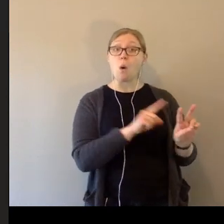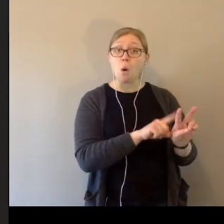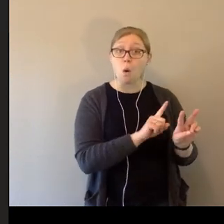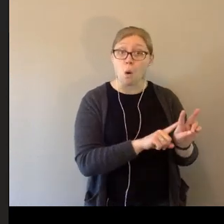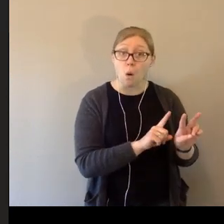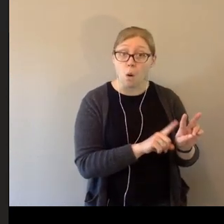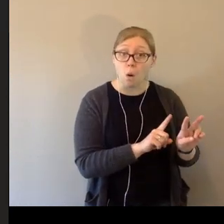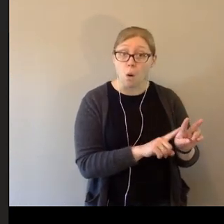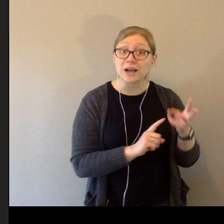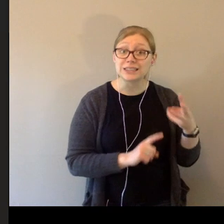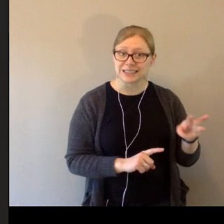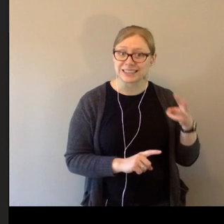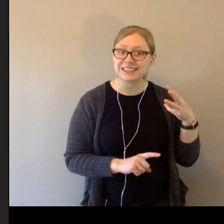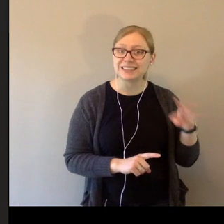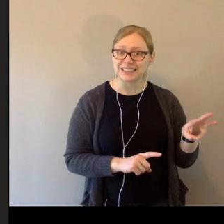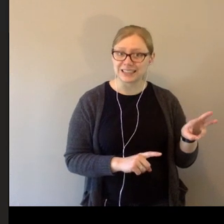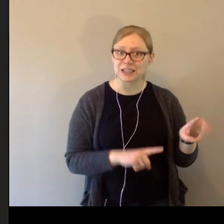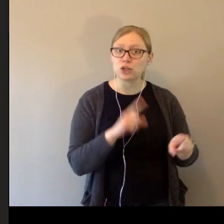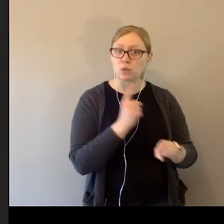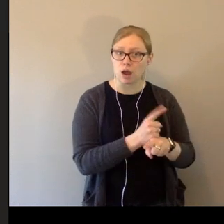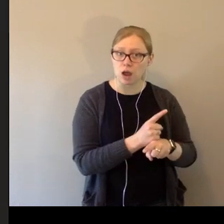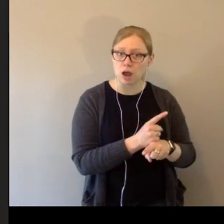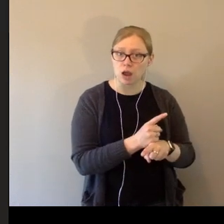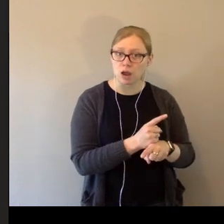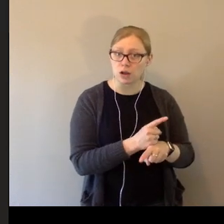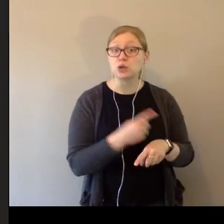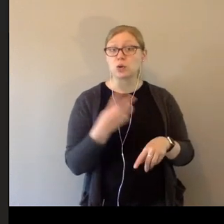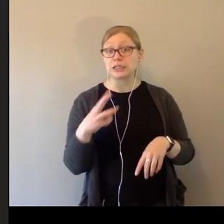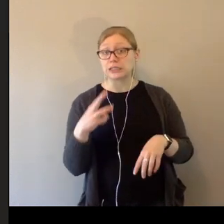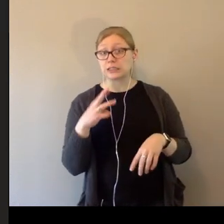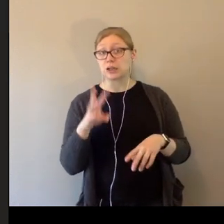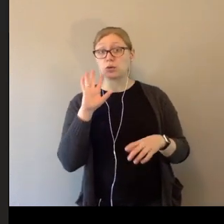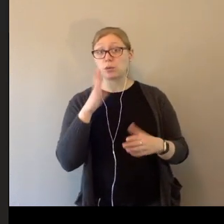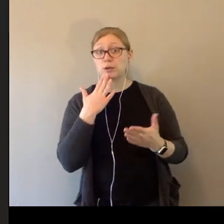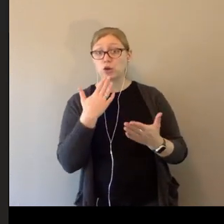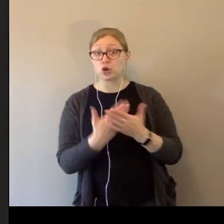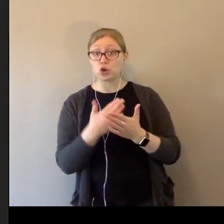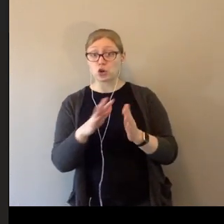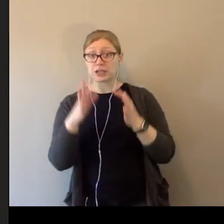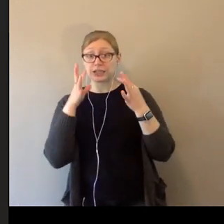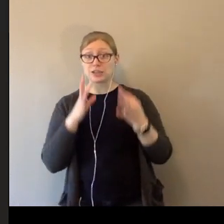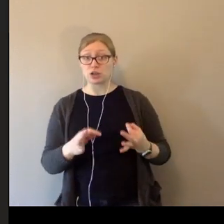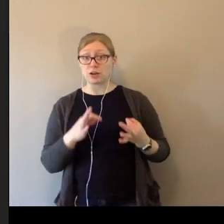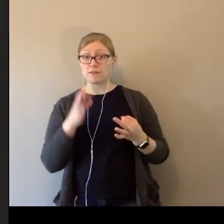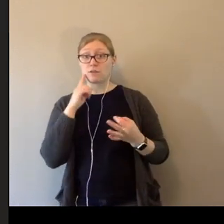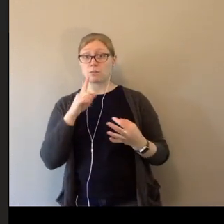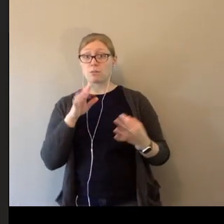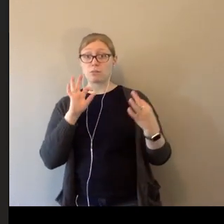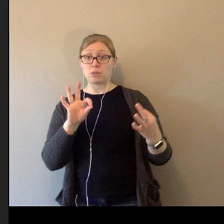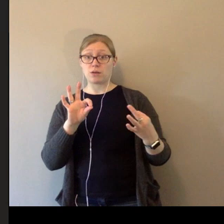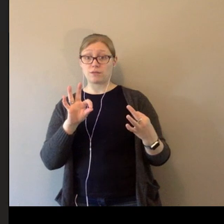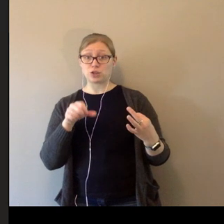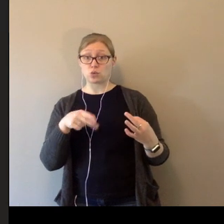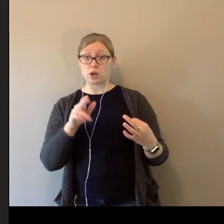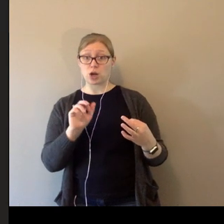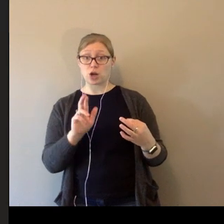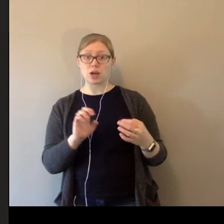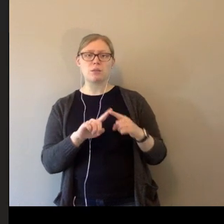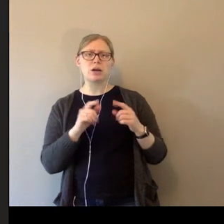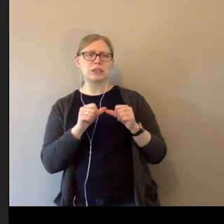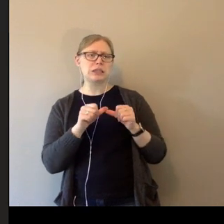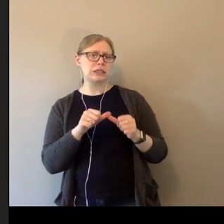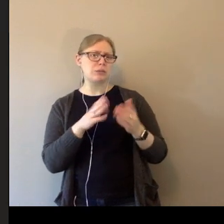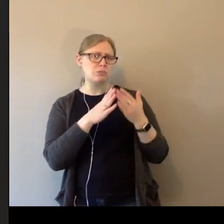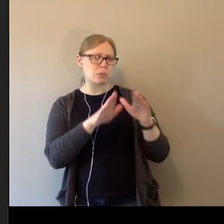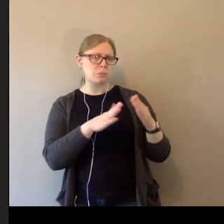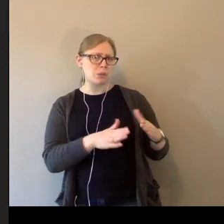oh, 16. So 16 would have been a good choice for the perfect square. But let's keep breaking it apart. So I'm going to circle the 3